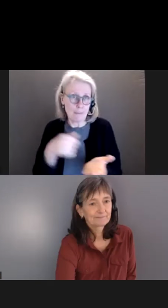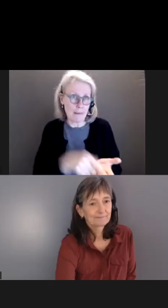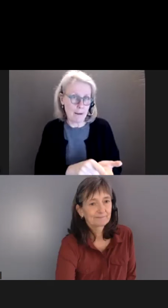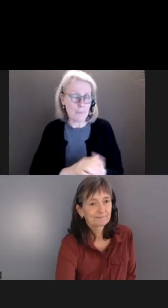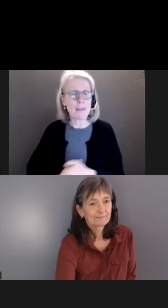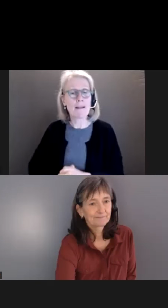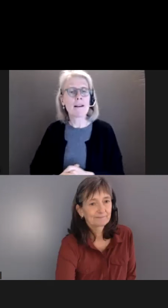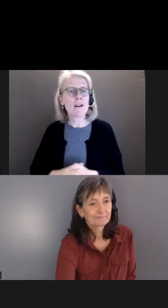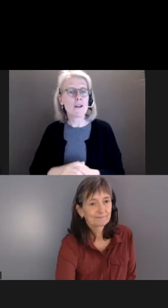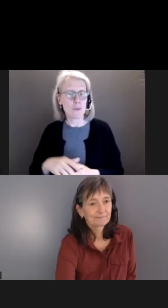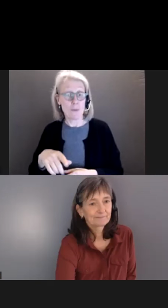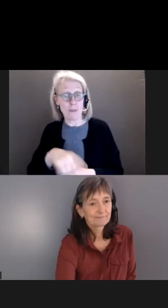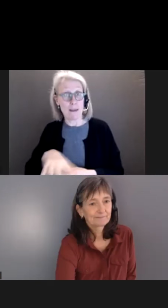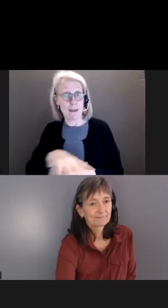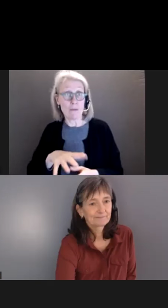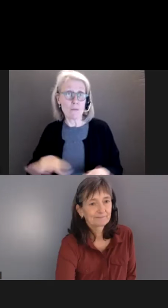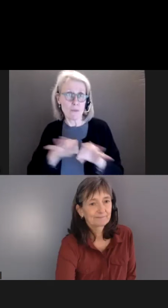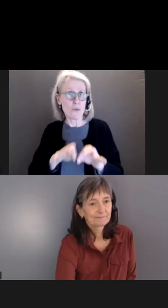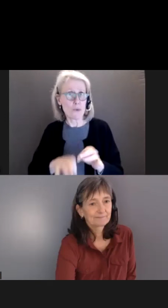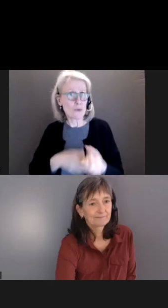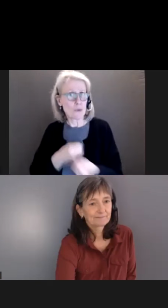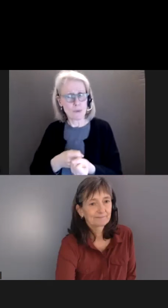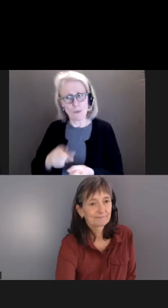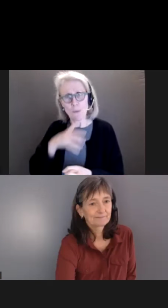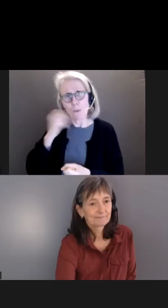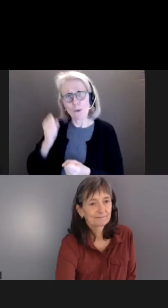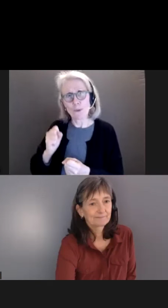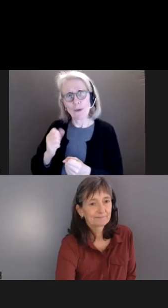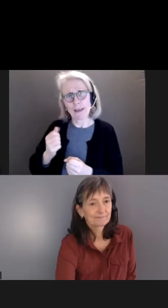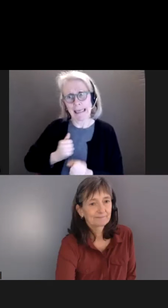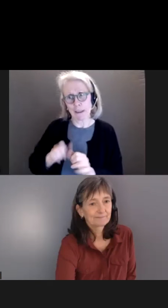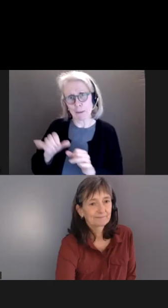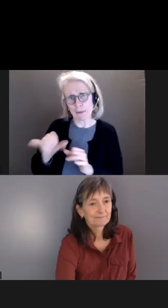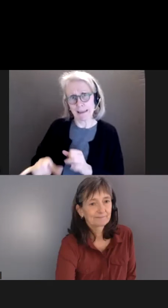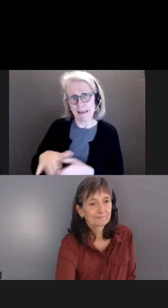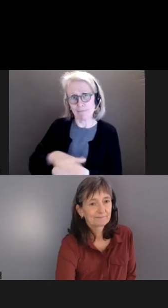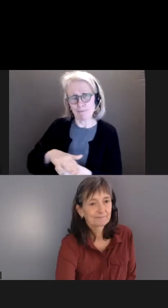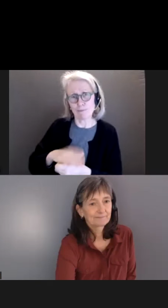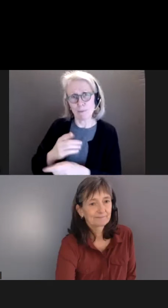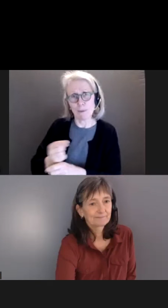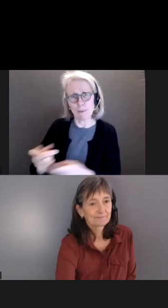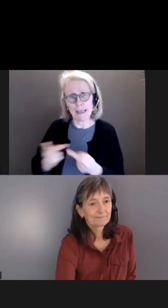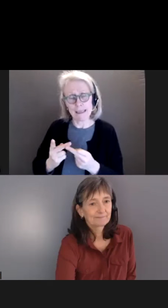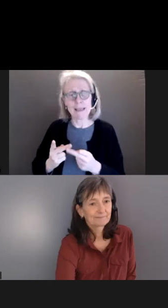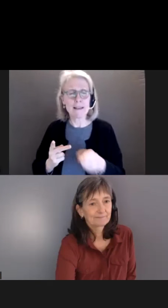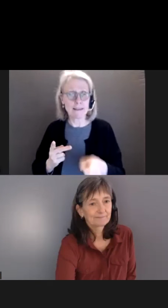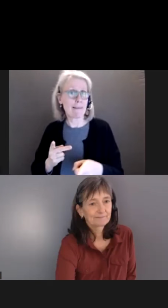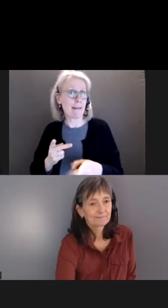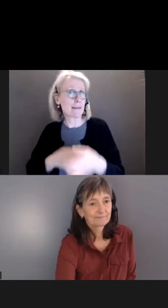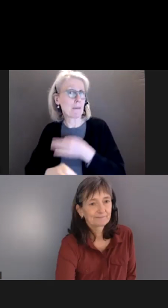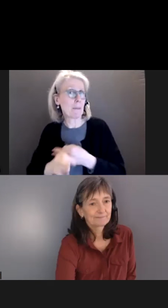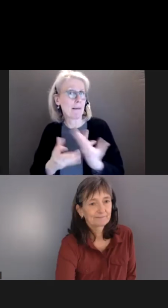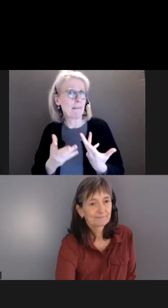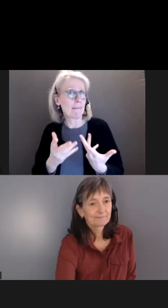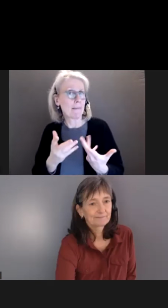are also critical to supporting the ability of older Canadians to age in place because they supplement the limited care that is currently available through